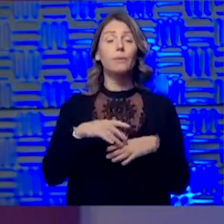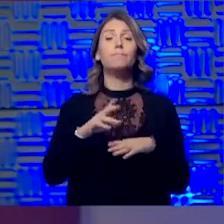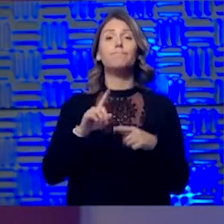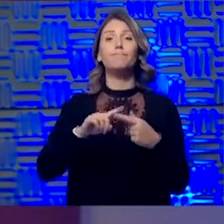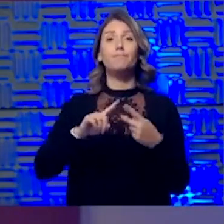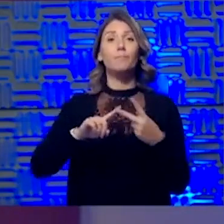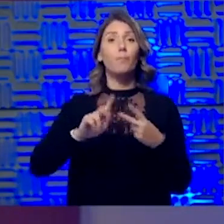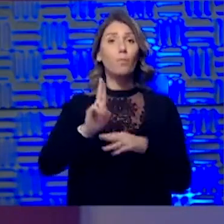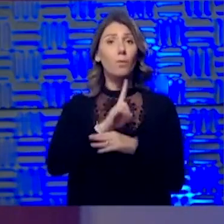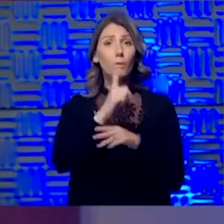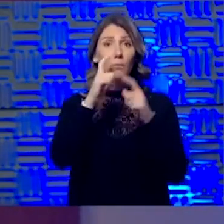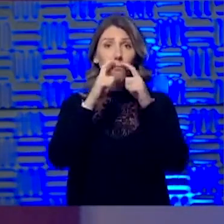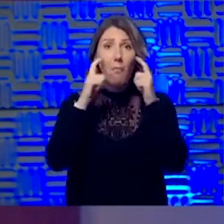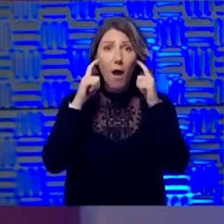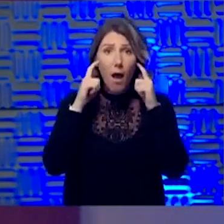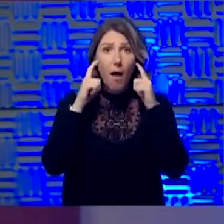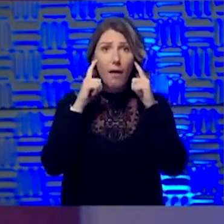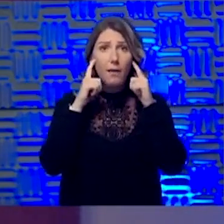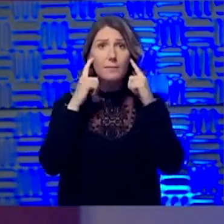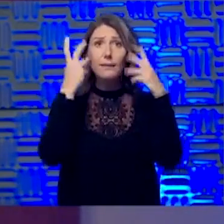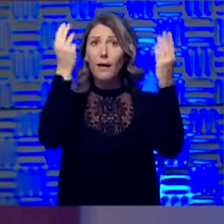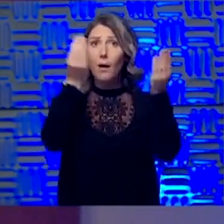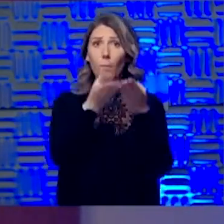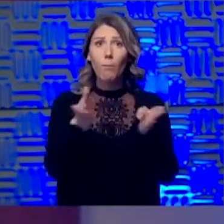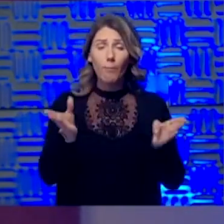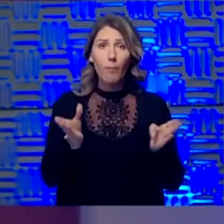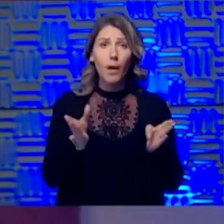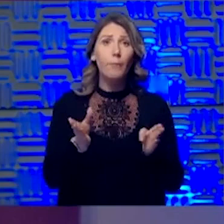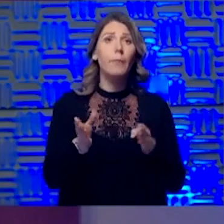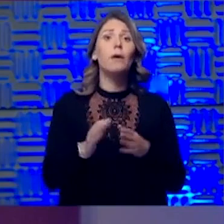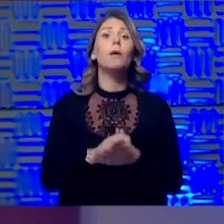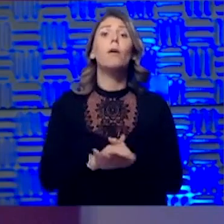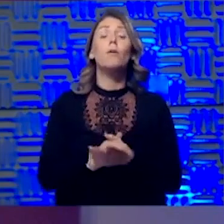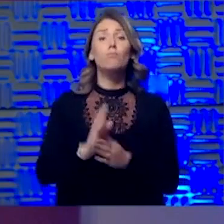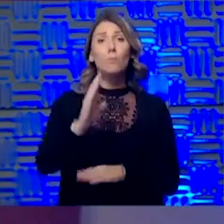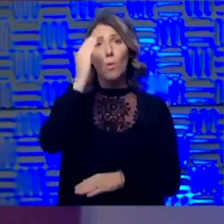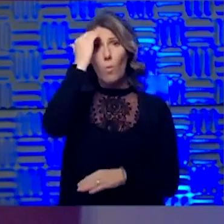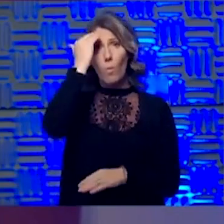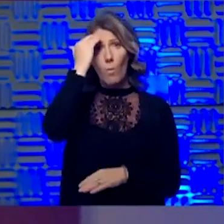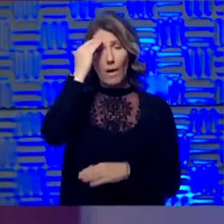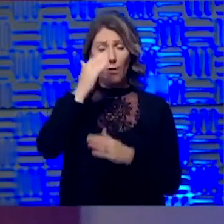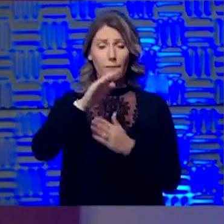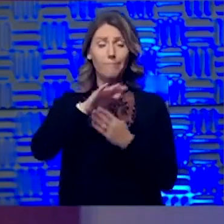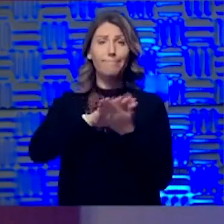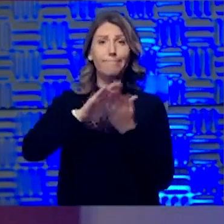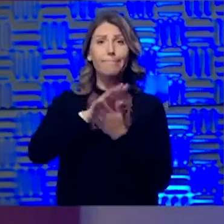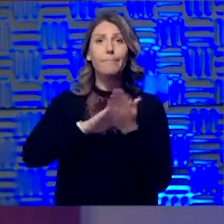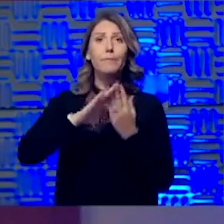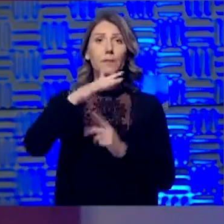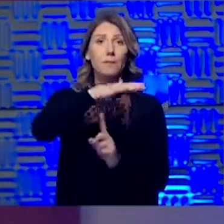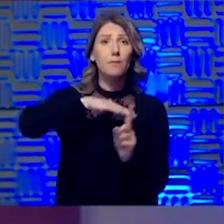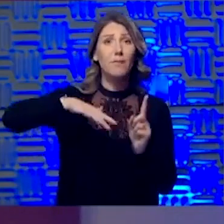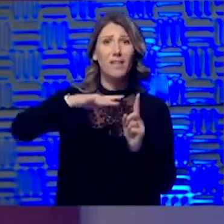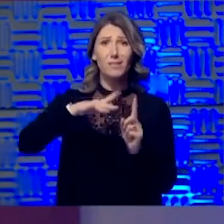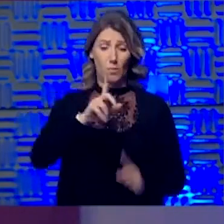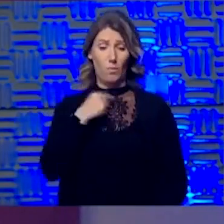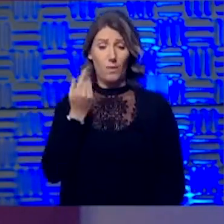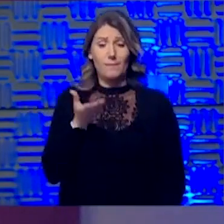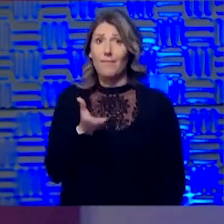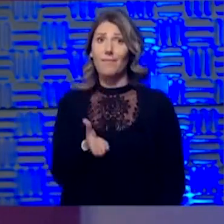public setting, continually being aware of clean environment, washing your hands. Because the risk is still there, just